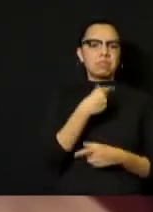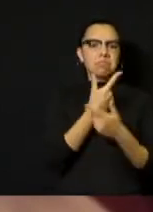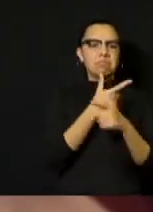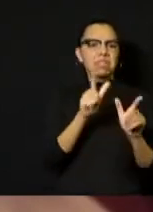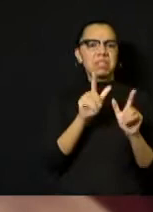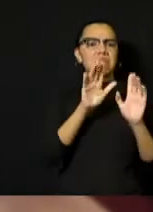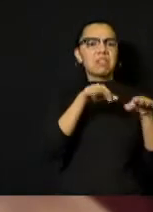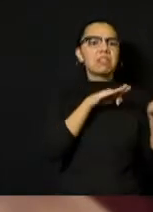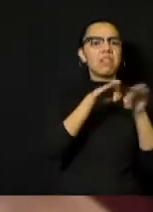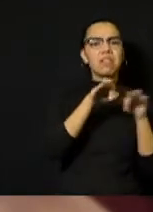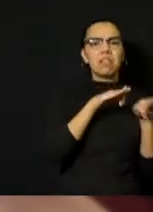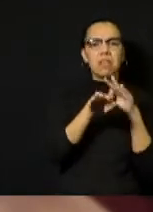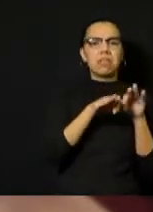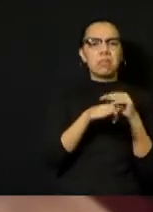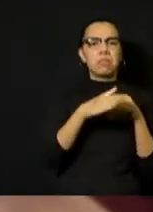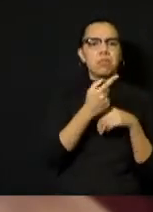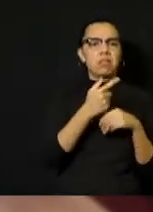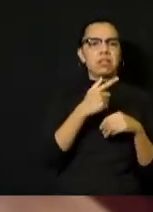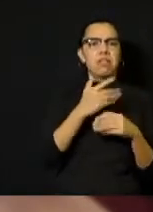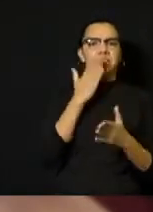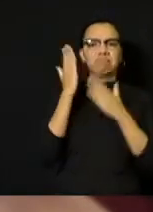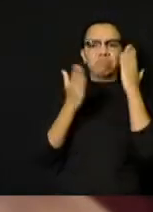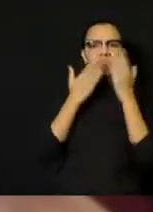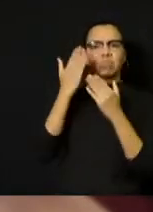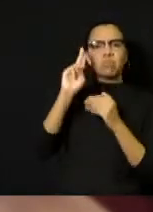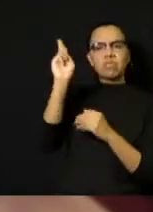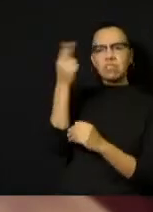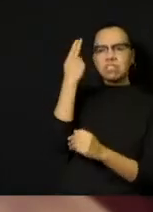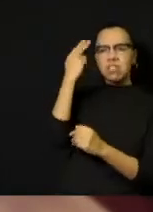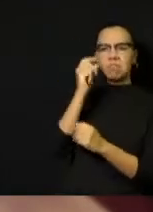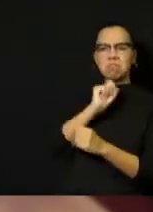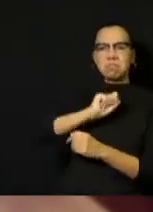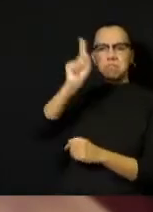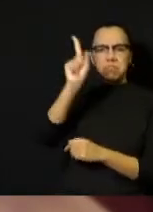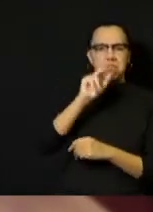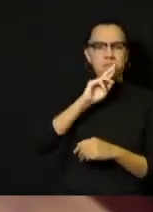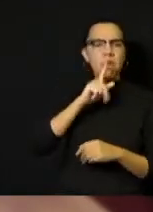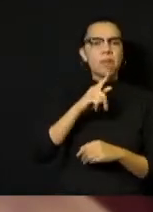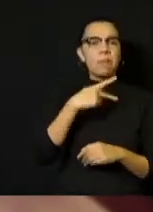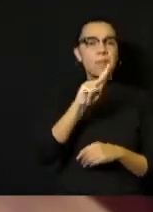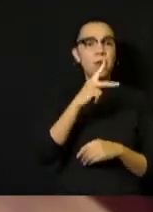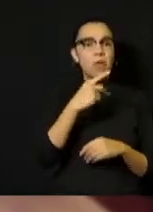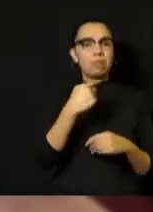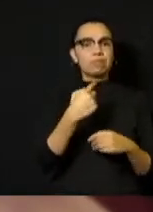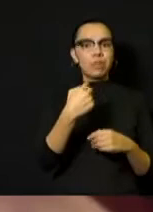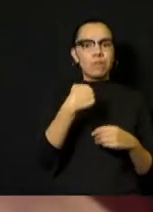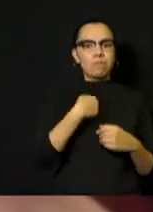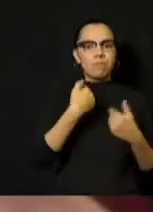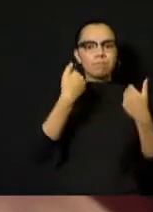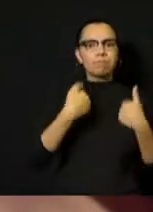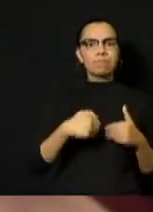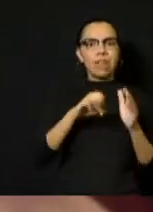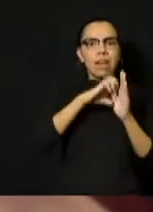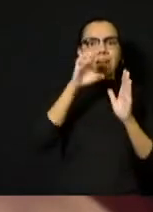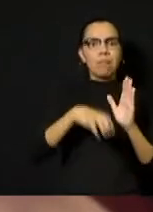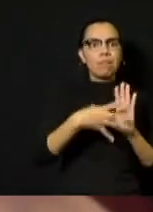My children can work with anywhere they want because they studied in the best university. But our example,